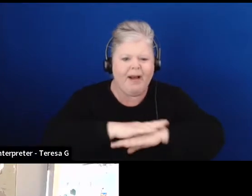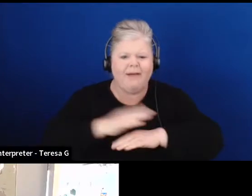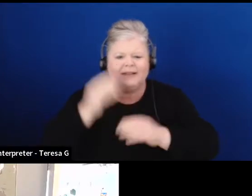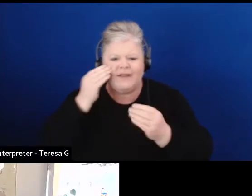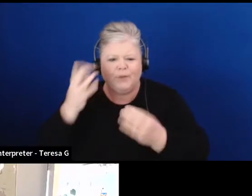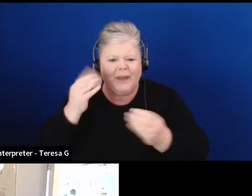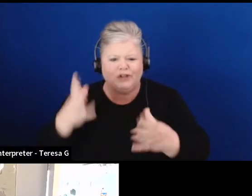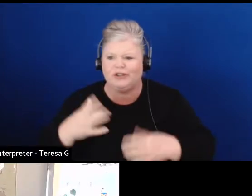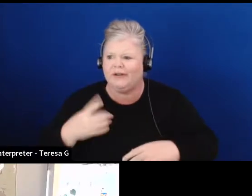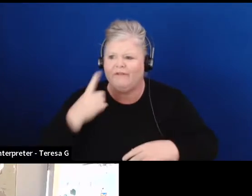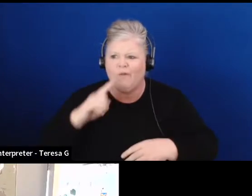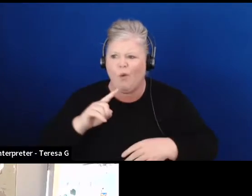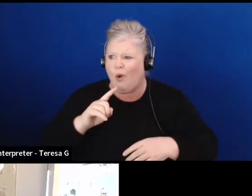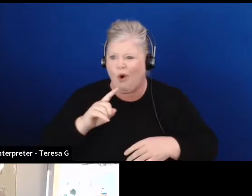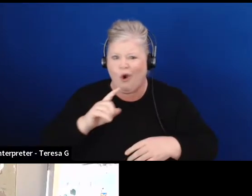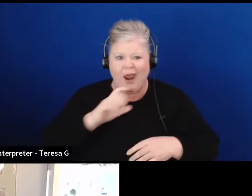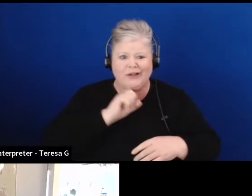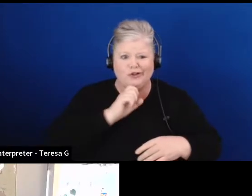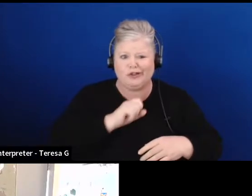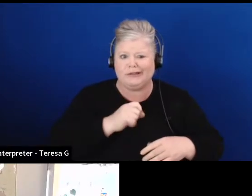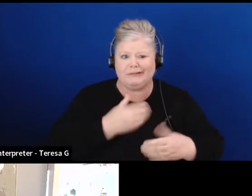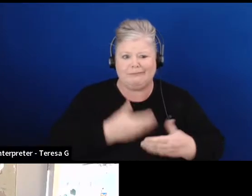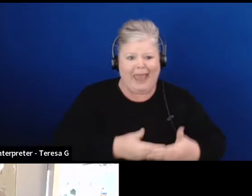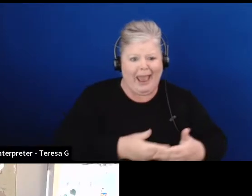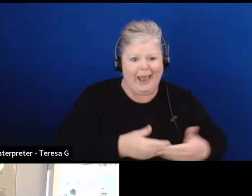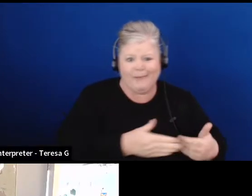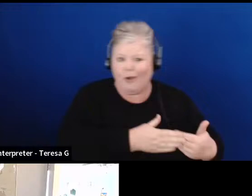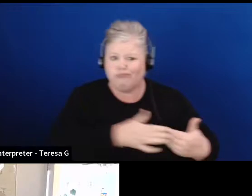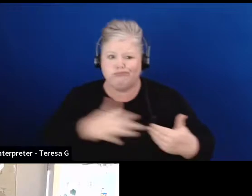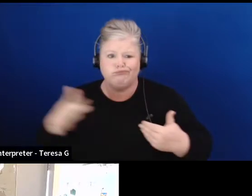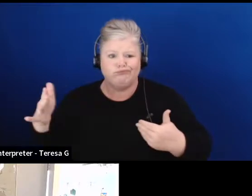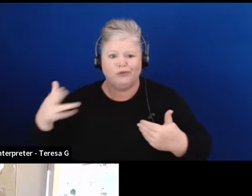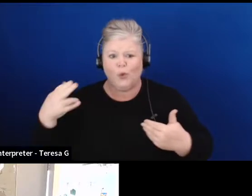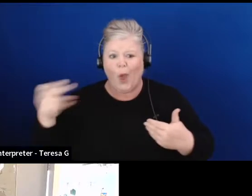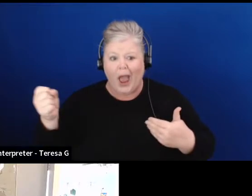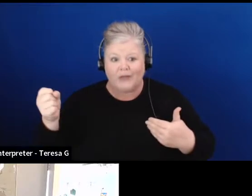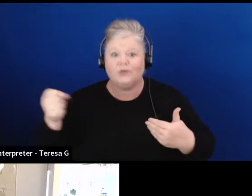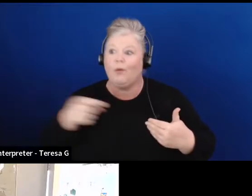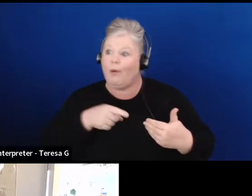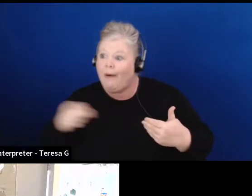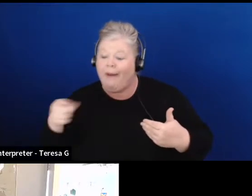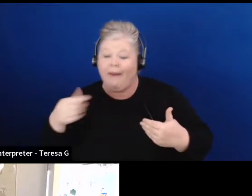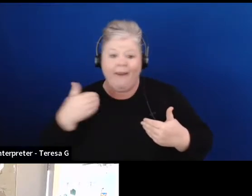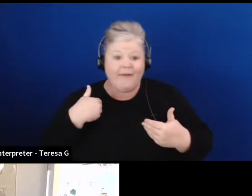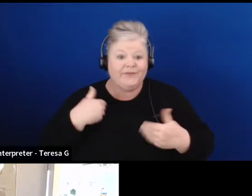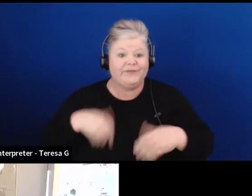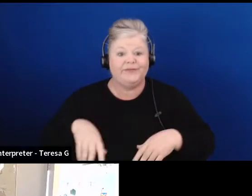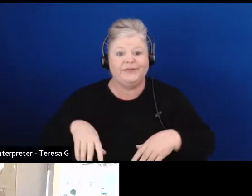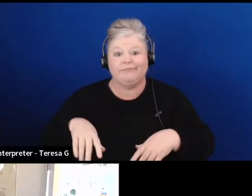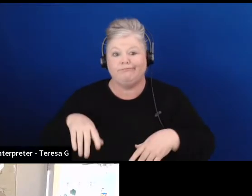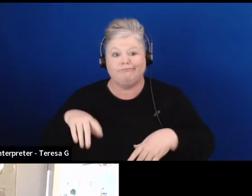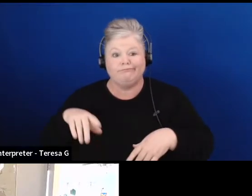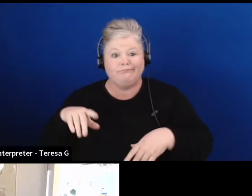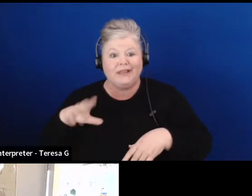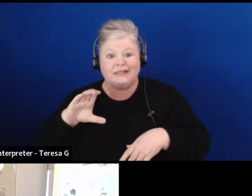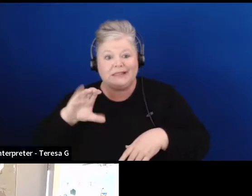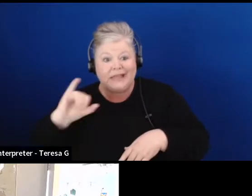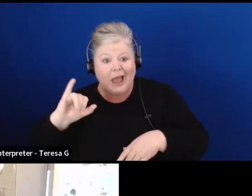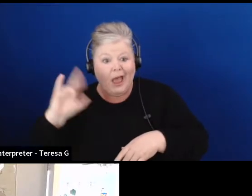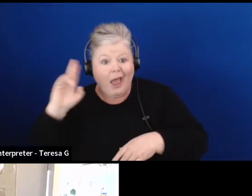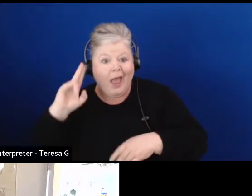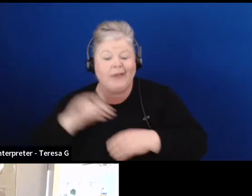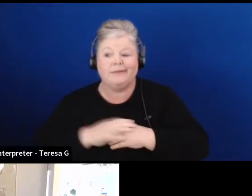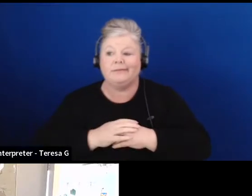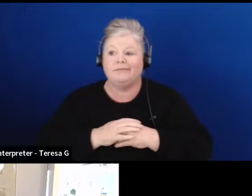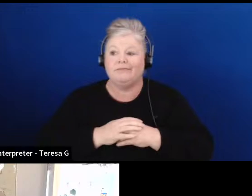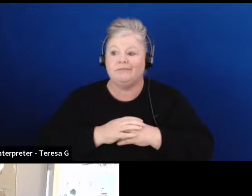infancy up until there was kids from high school who either have cochlear implants or families that are thinking about